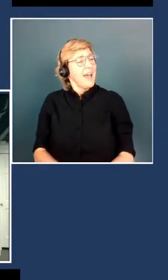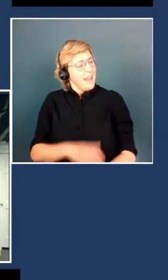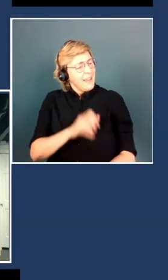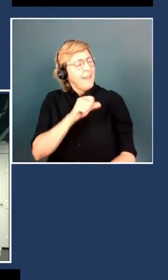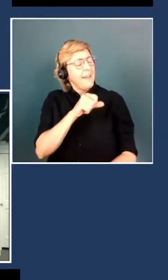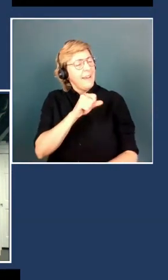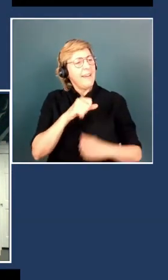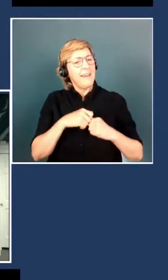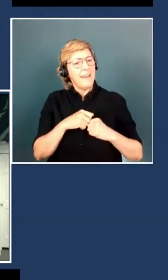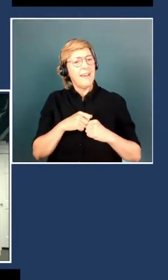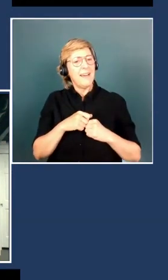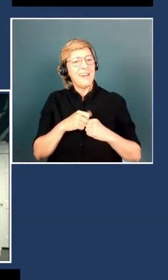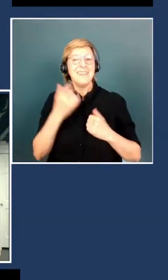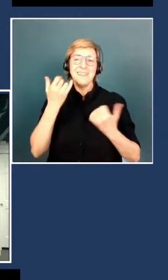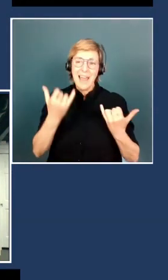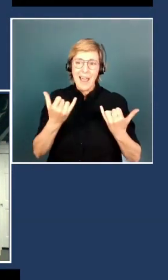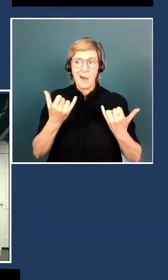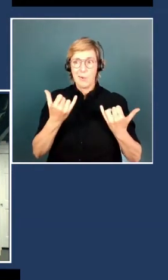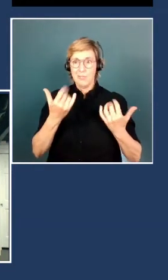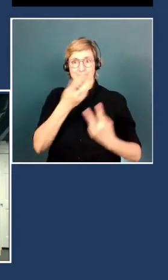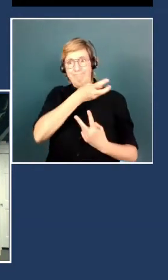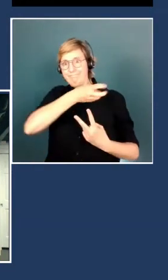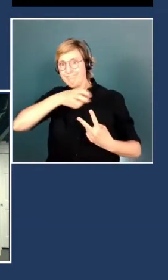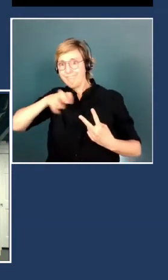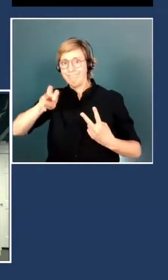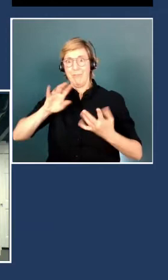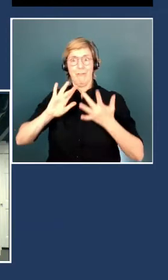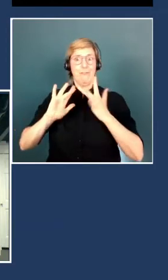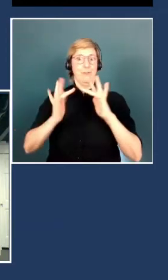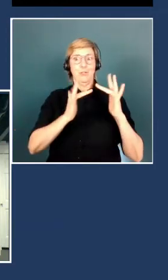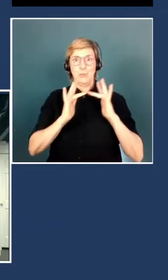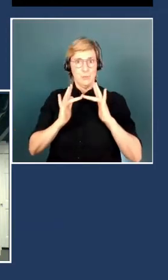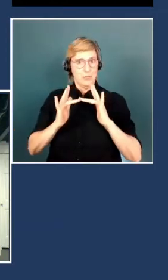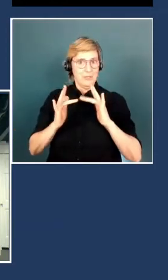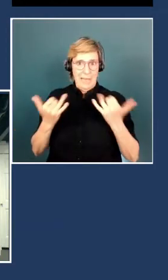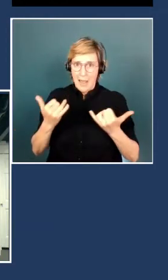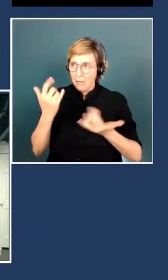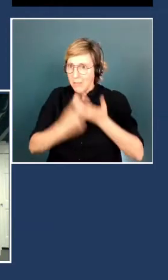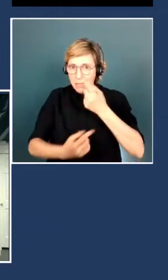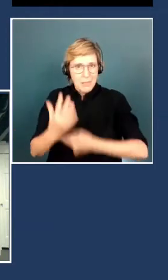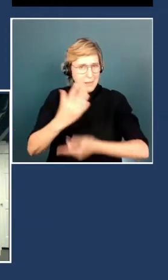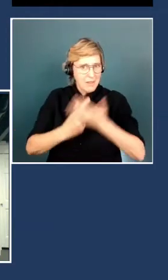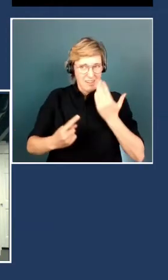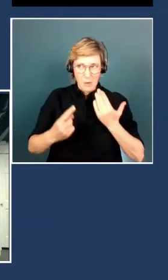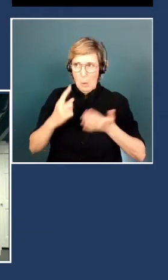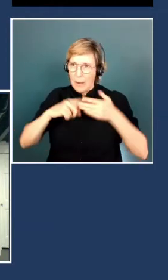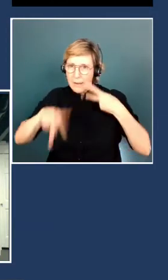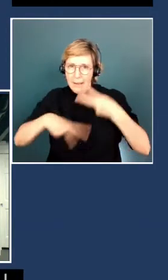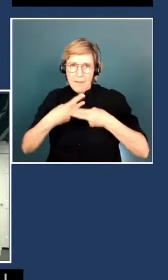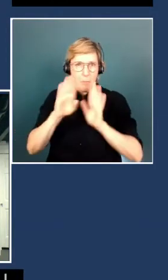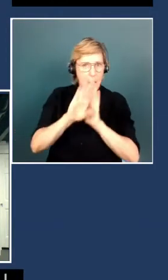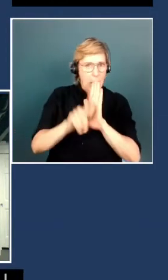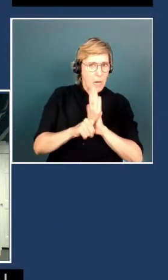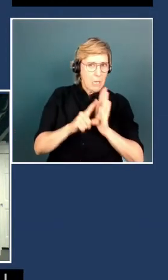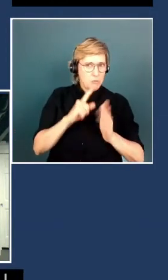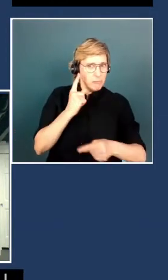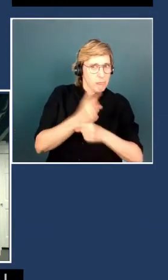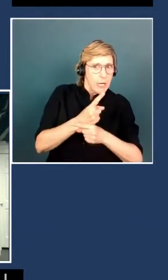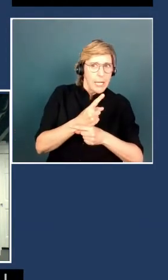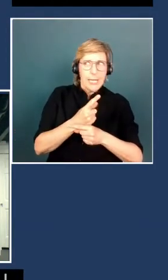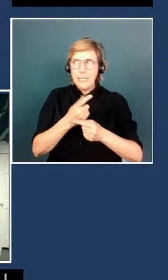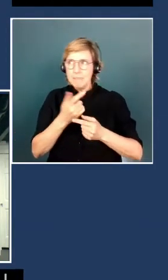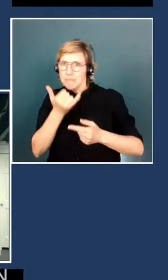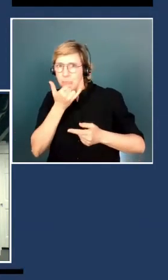as we switch to virtual, there's more and more discussion about the background effects you're using. I think it's a unique